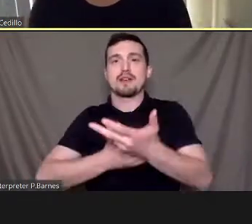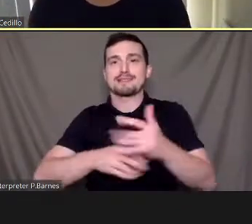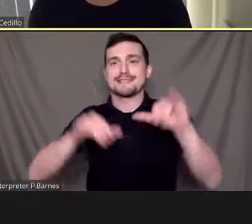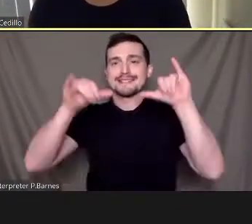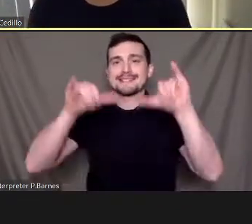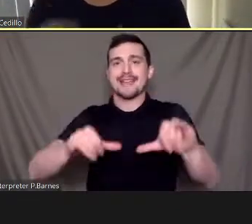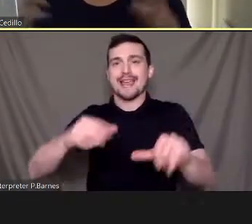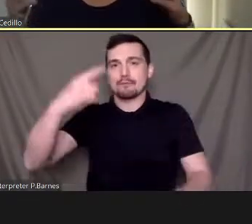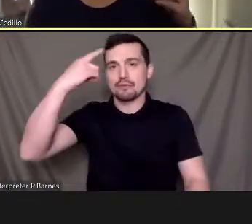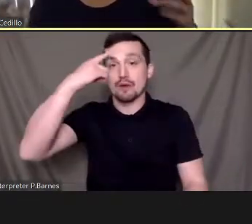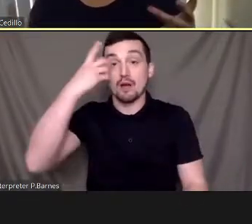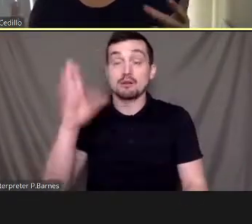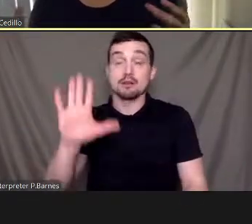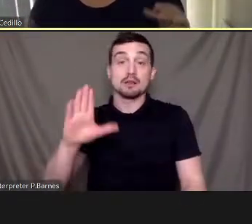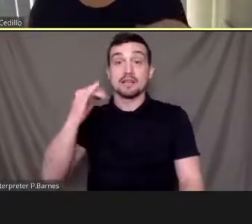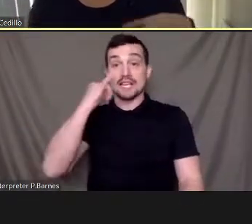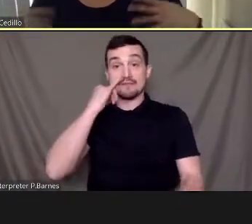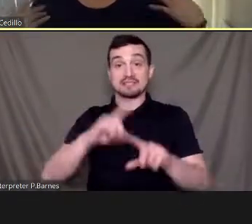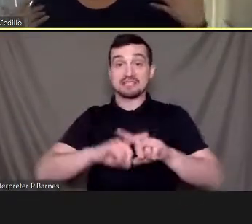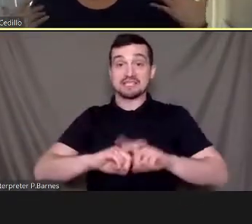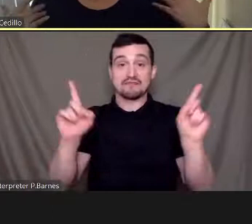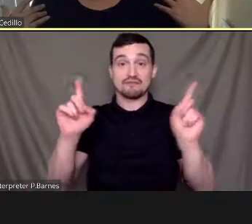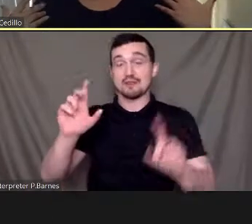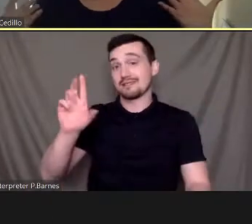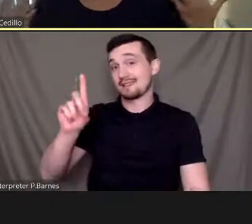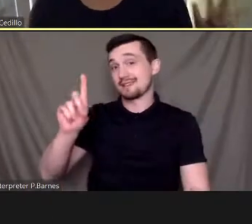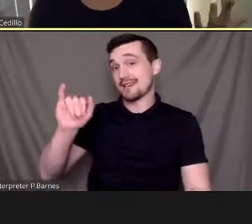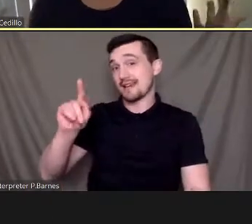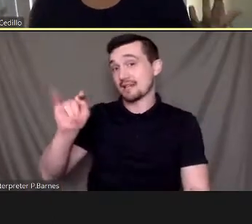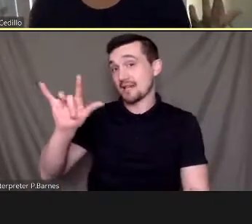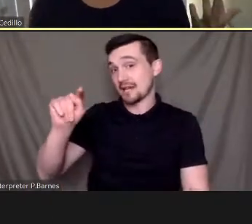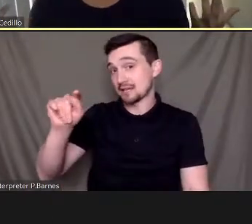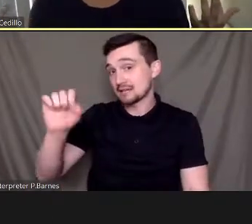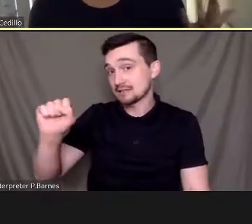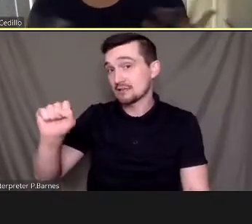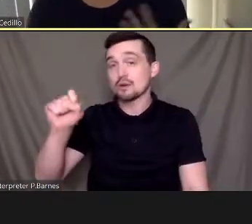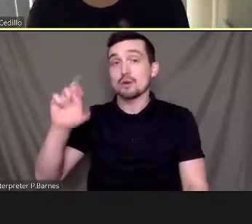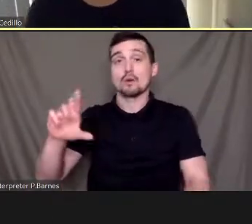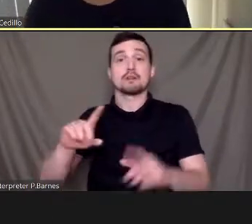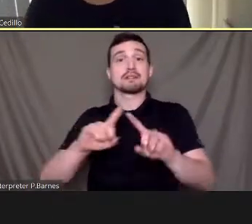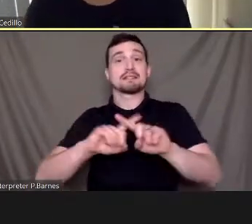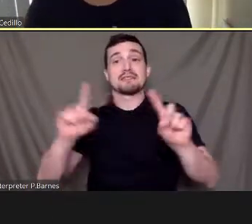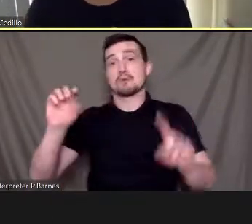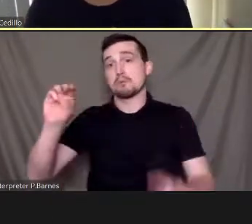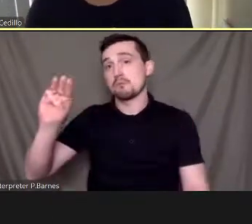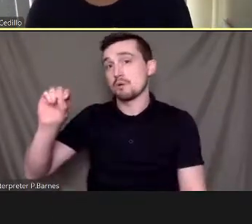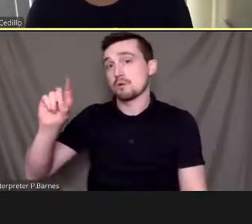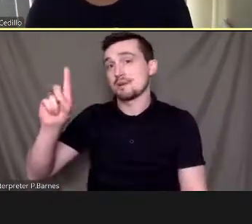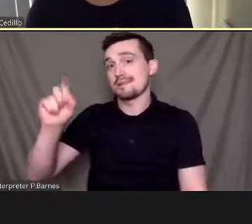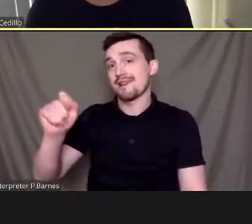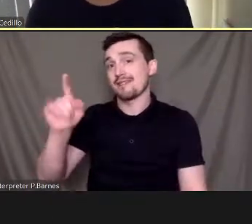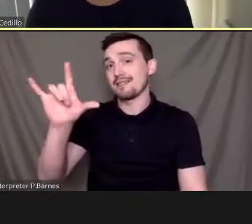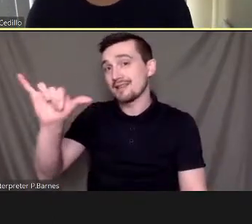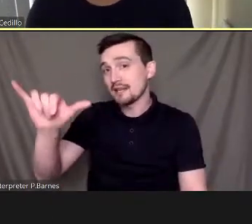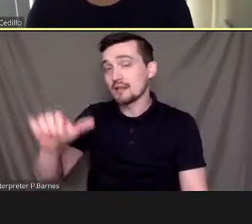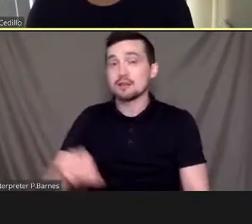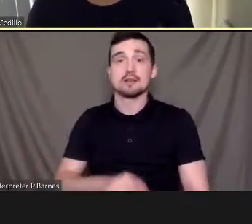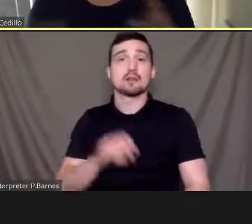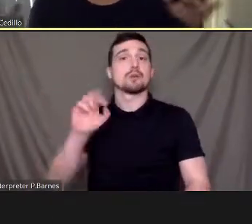thought, whether it's in different dialects or whether it's using different modalities,